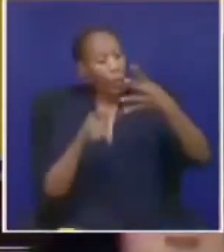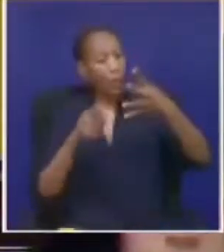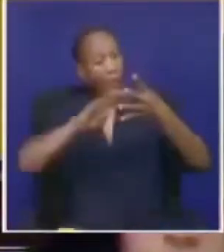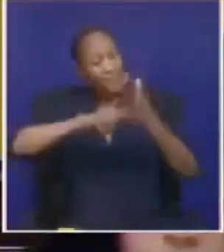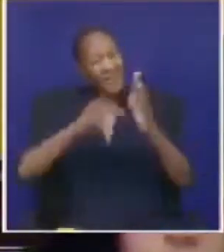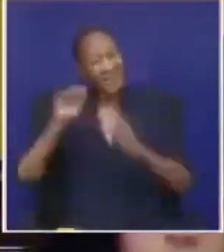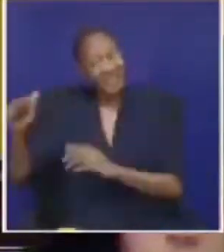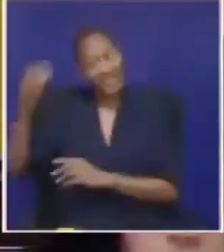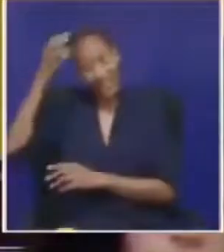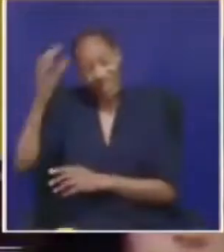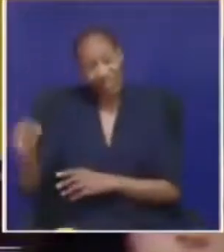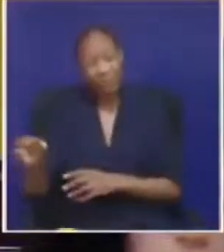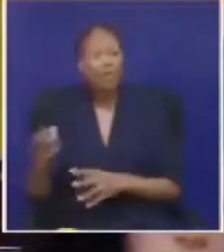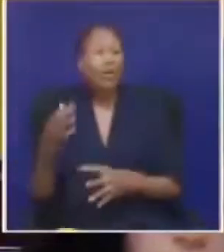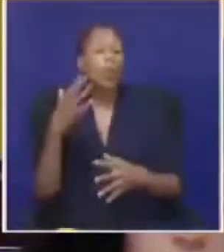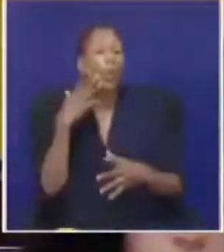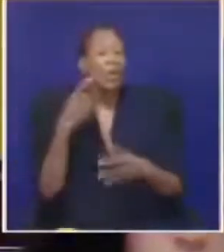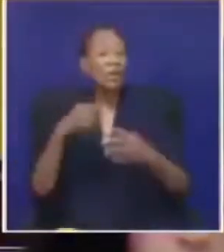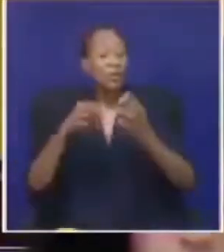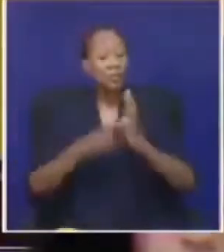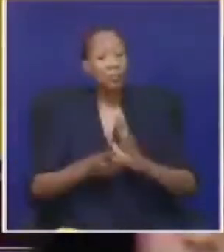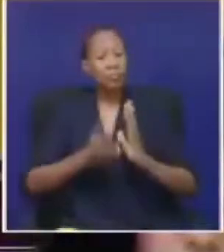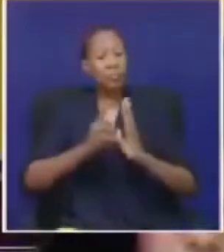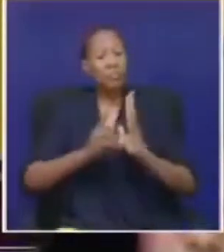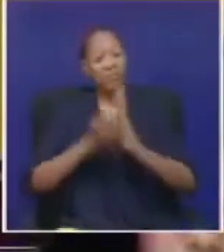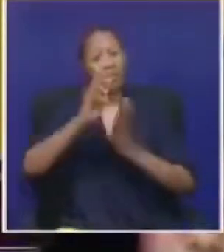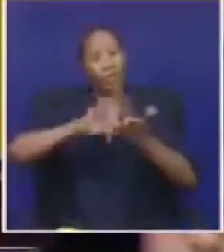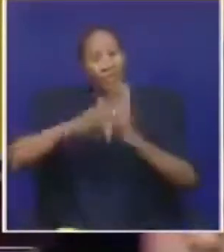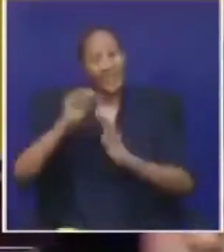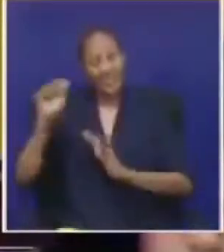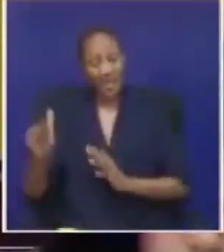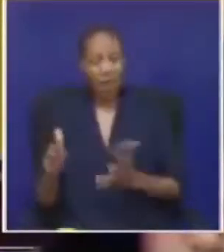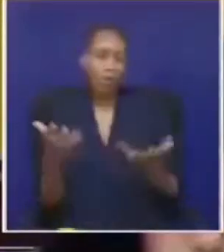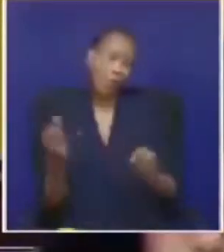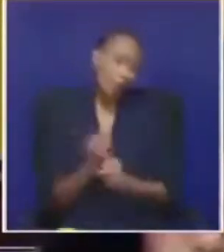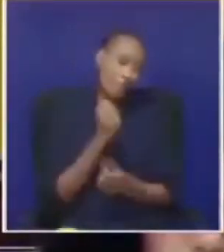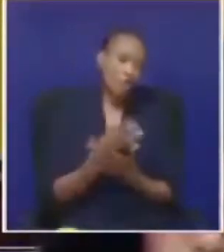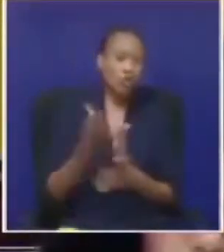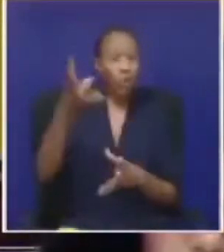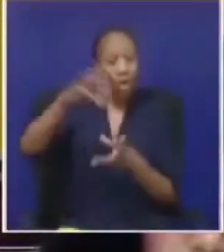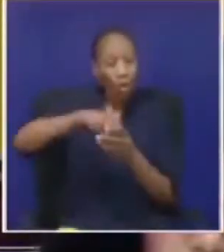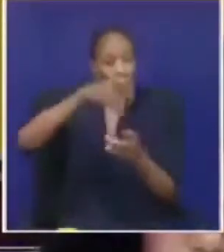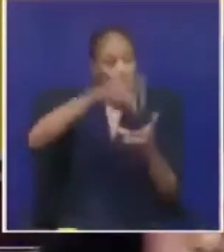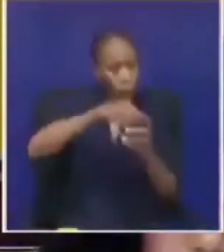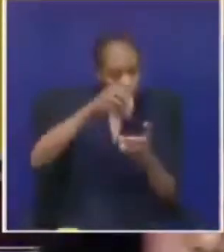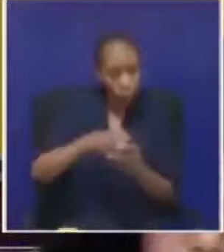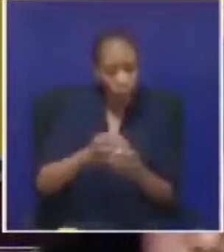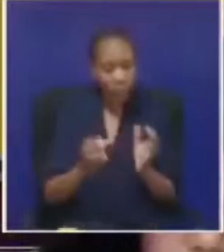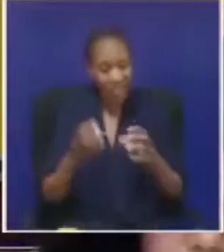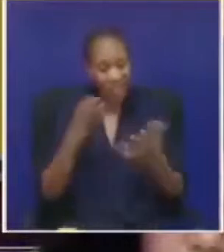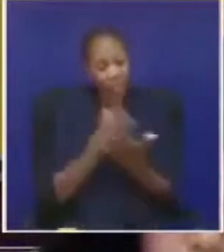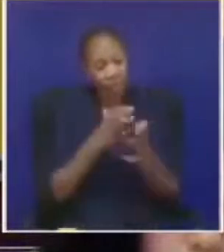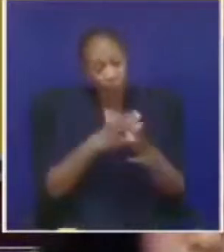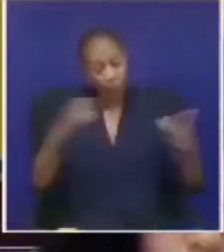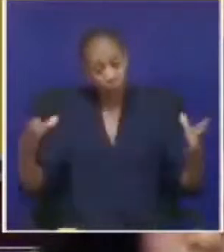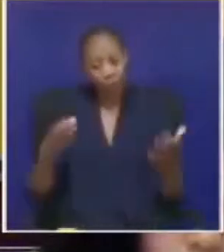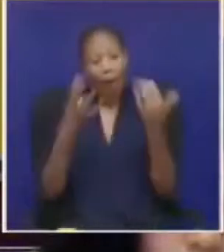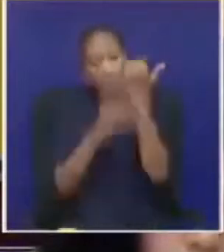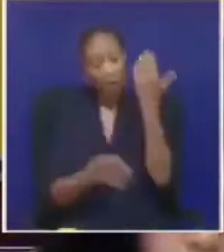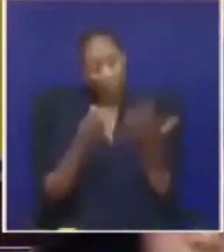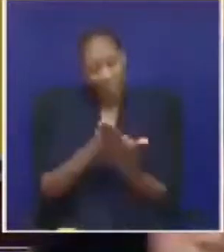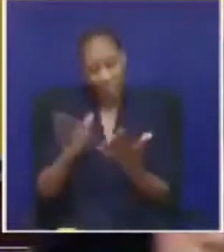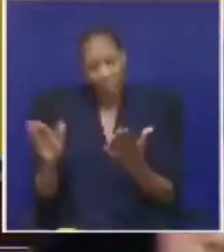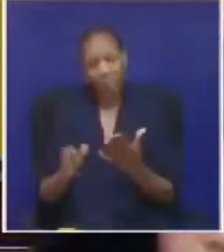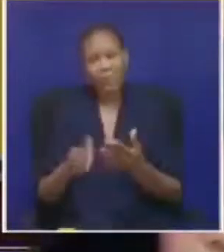government adopted in its medium-term development plan for inclusive economic growth, poverty alleviation, reducing the cost